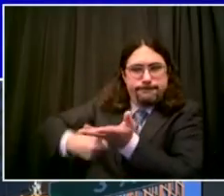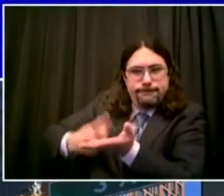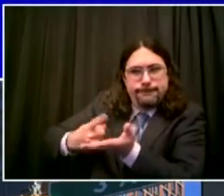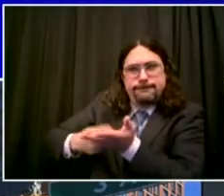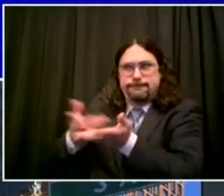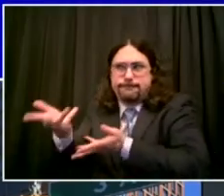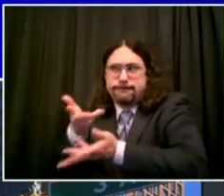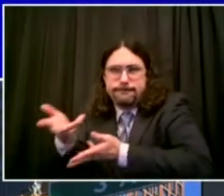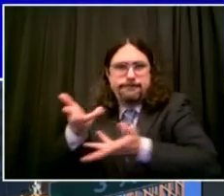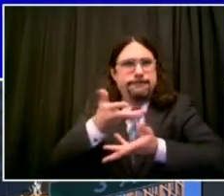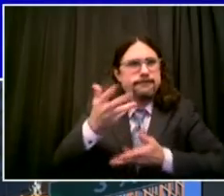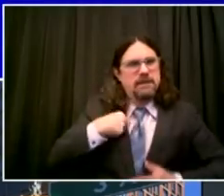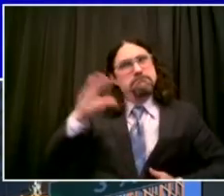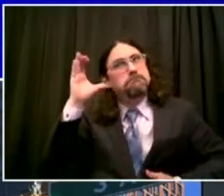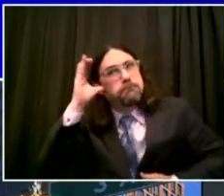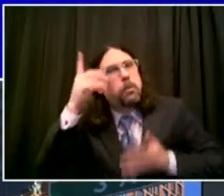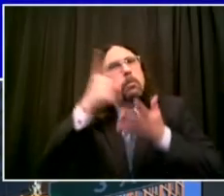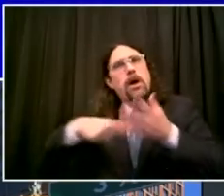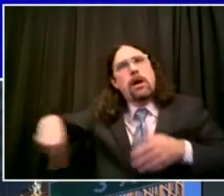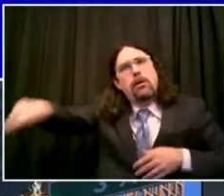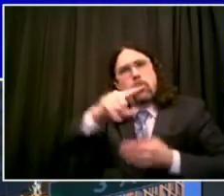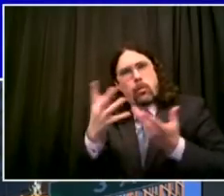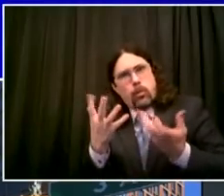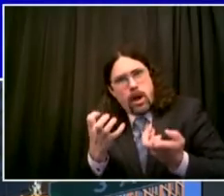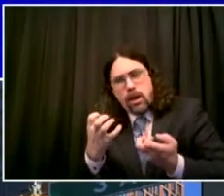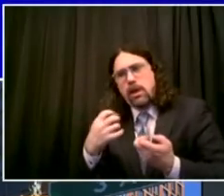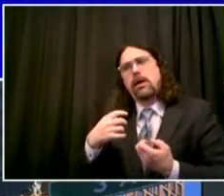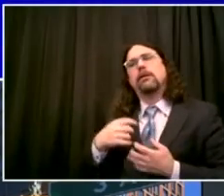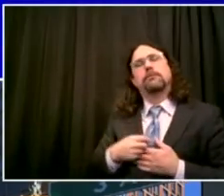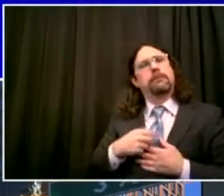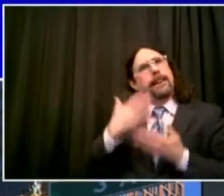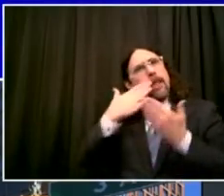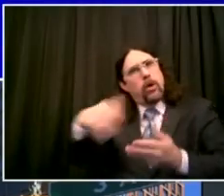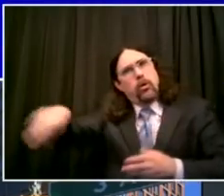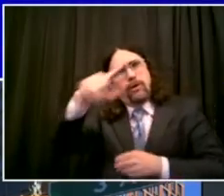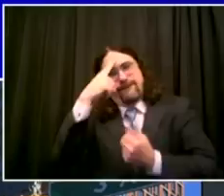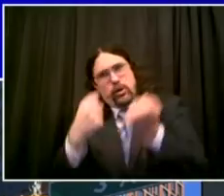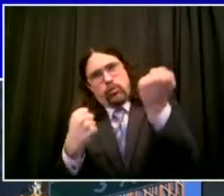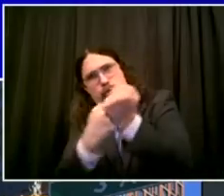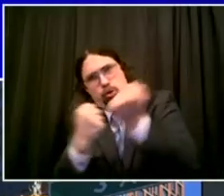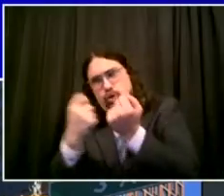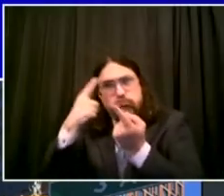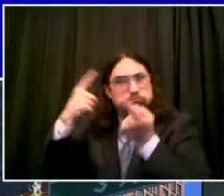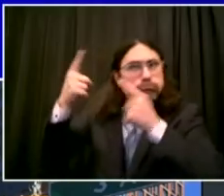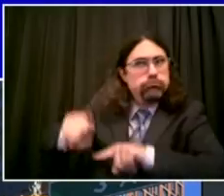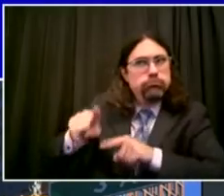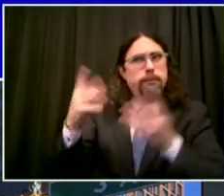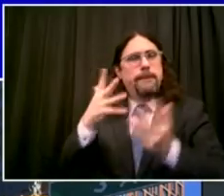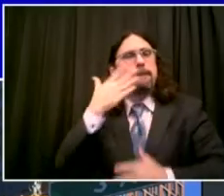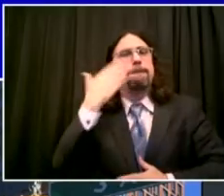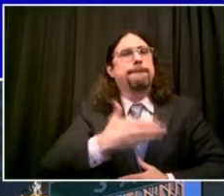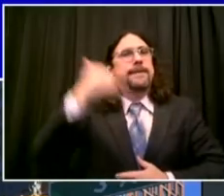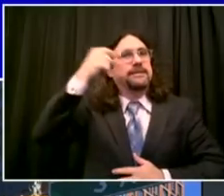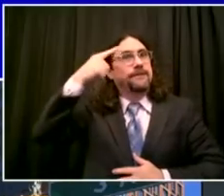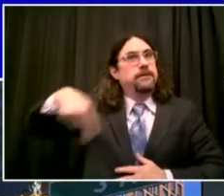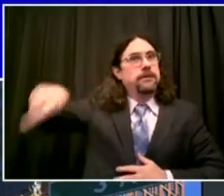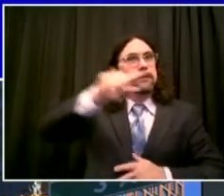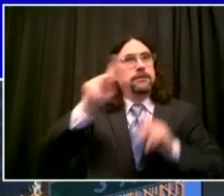way. But I want to thank our faith leadership for their clear resolve that we will do things all in the right